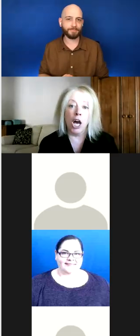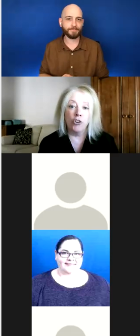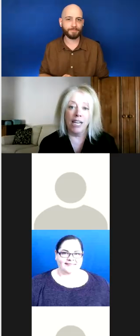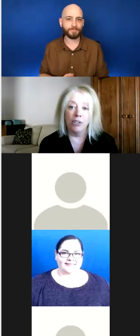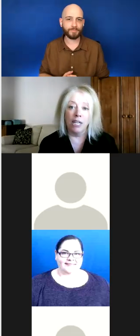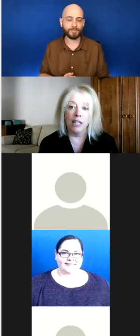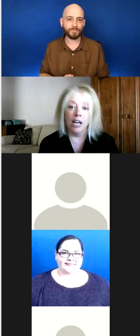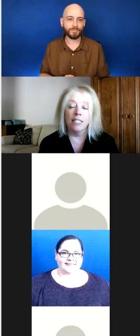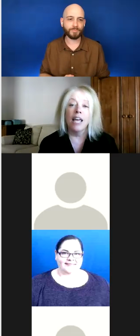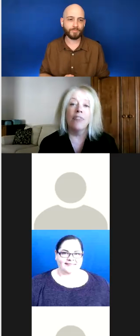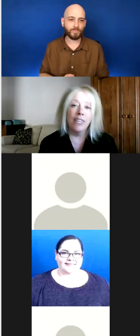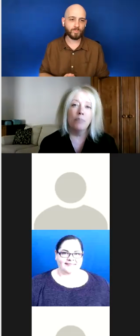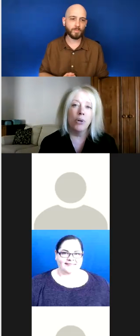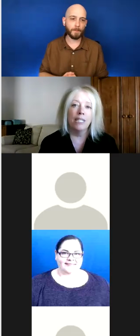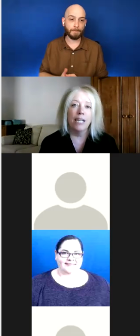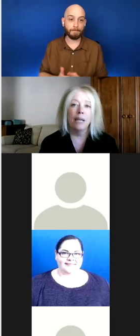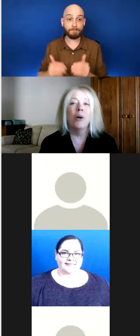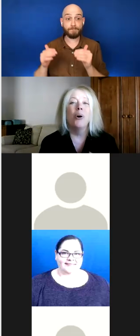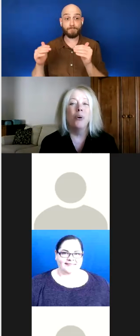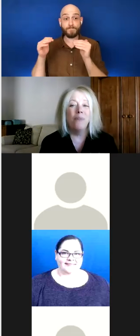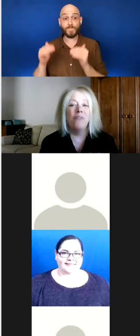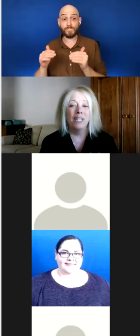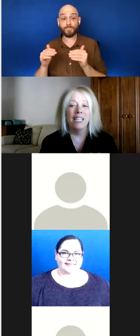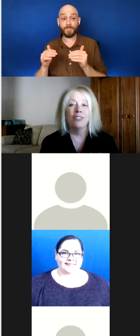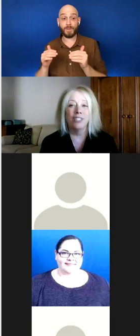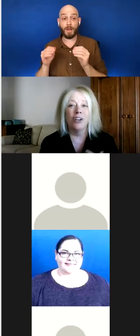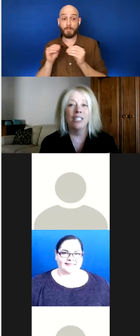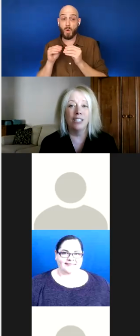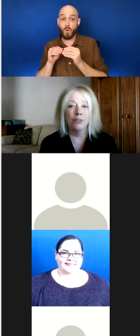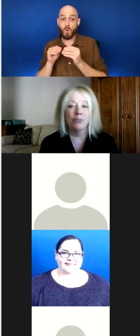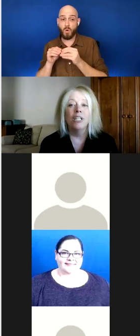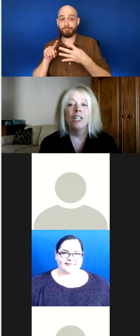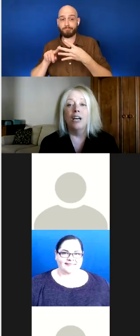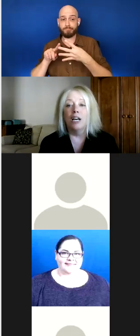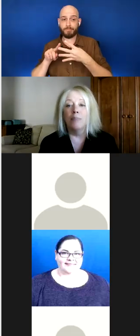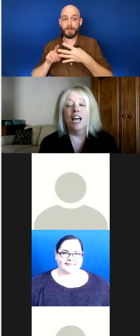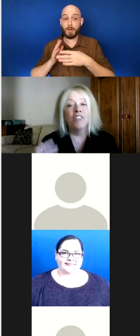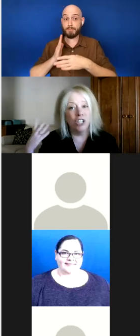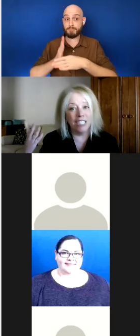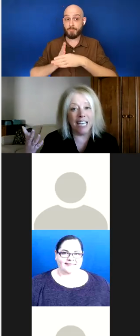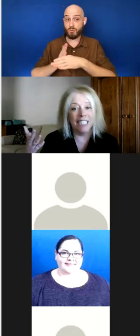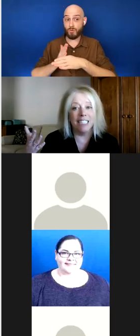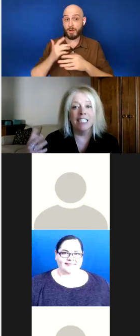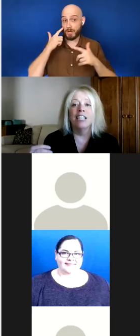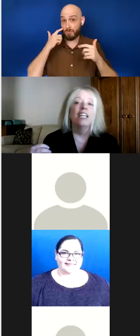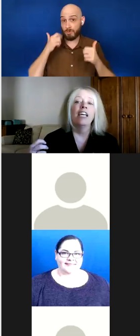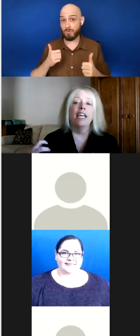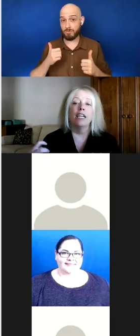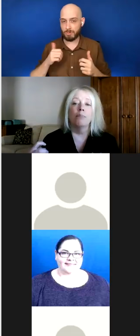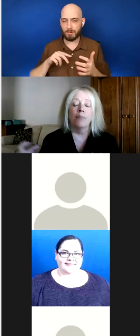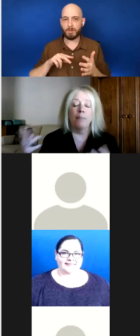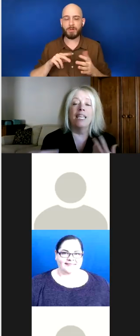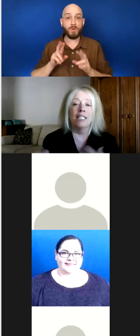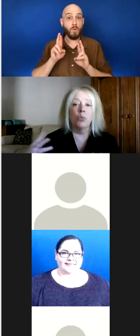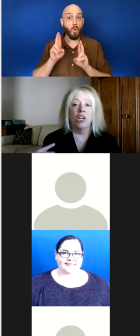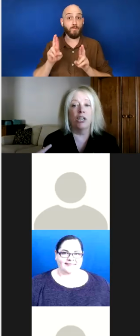of a moderate hearing loss, at this point in time, hopefully they're starting to have their hearing tested